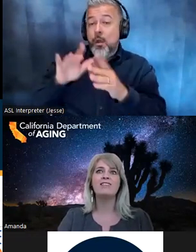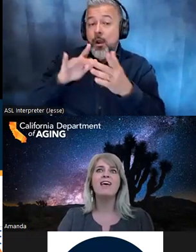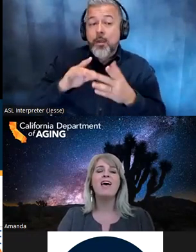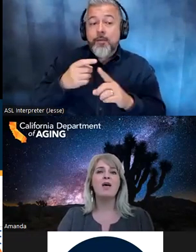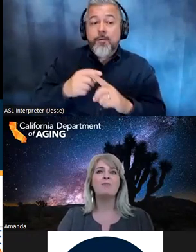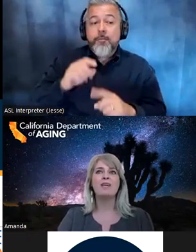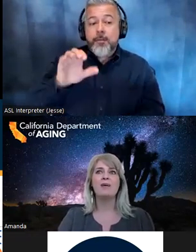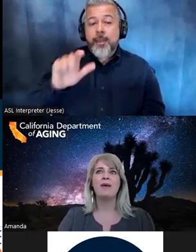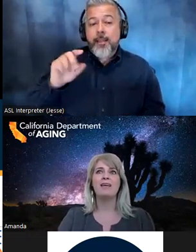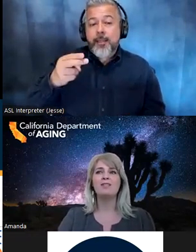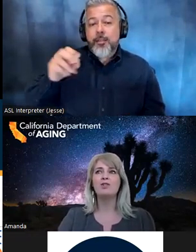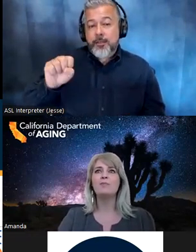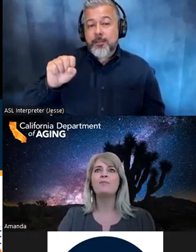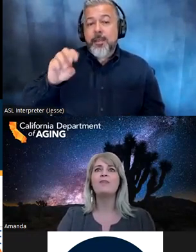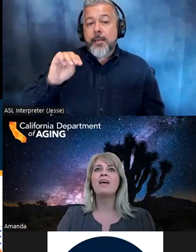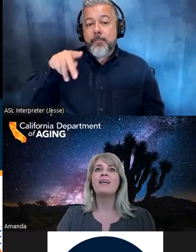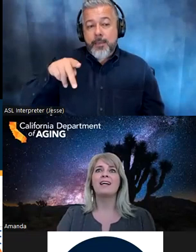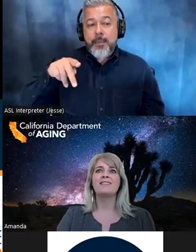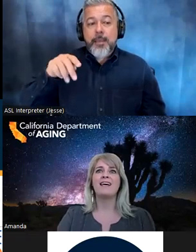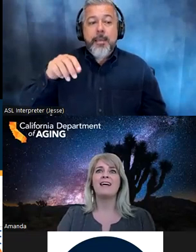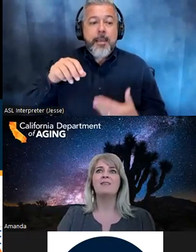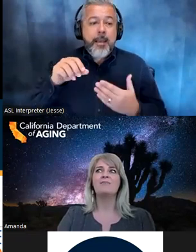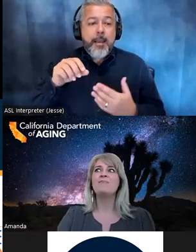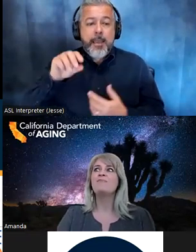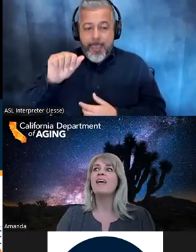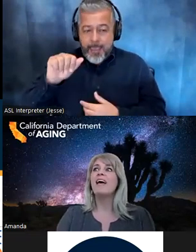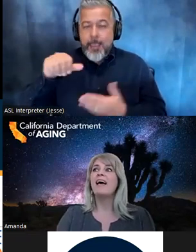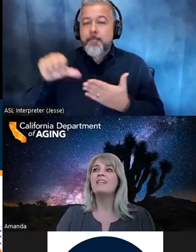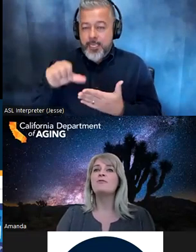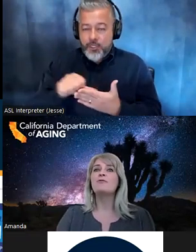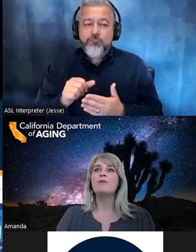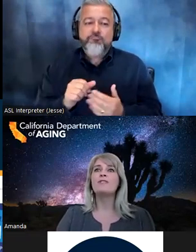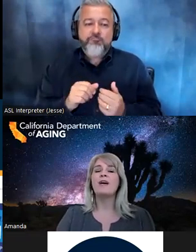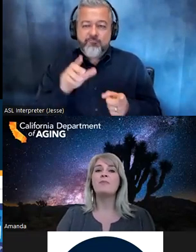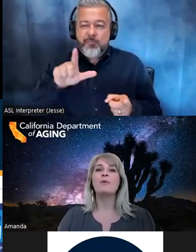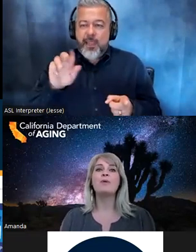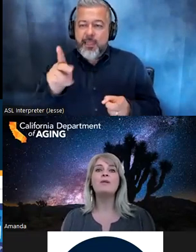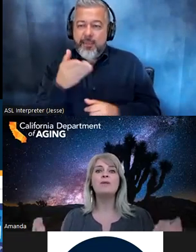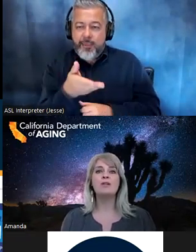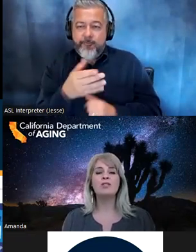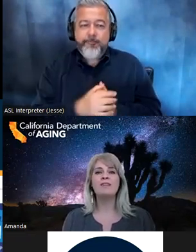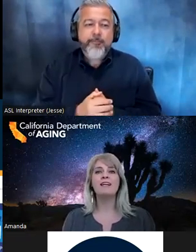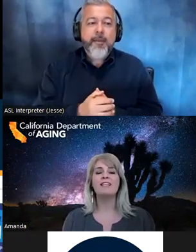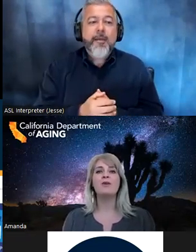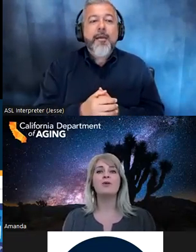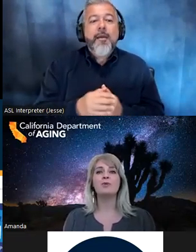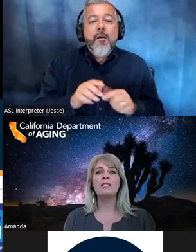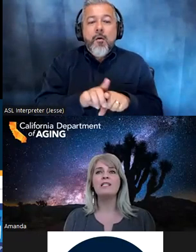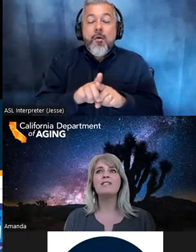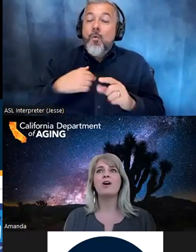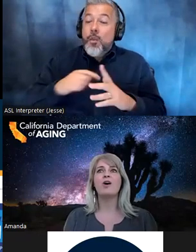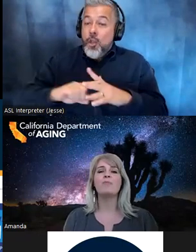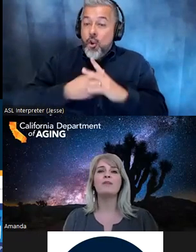HHS MPA page. Next slide. And of course, we launched on that day, or